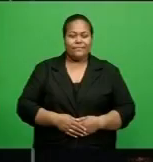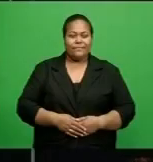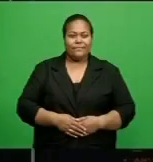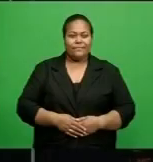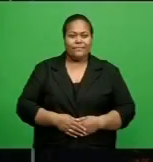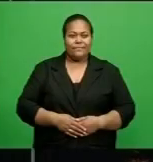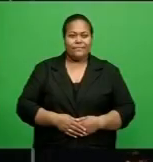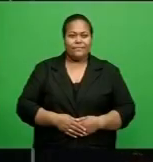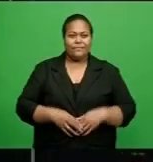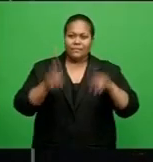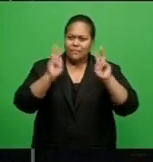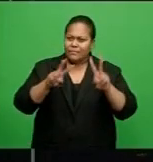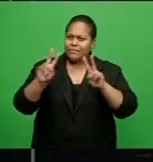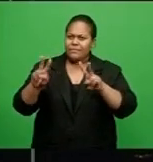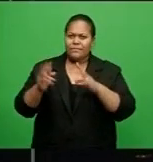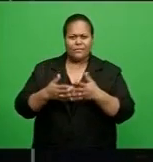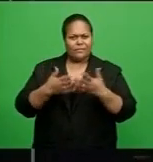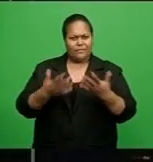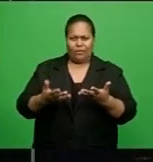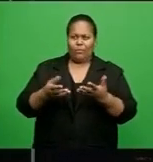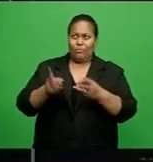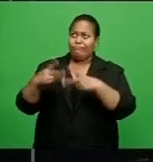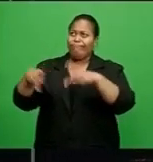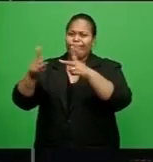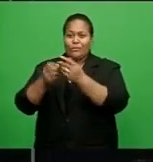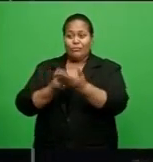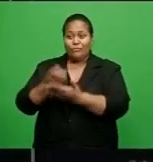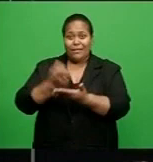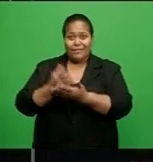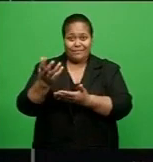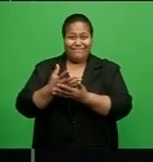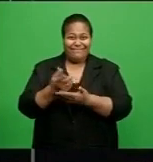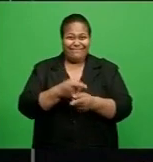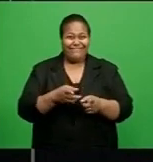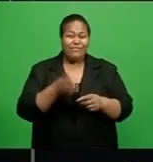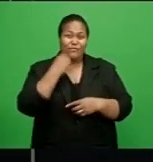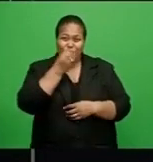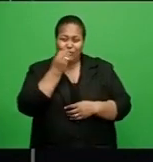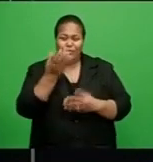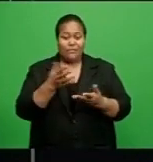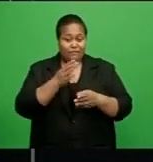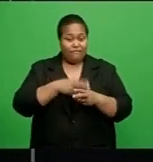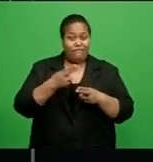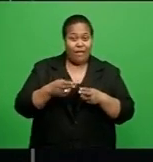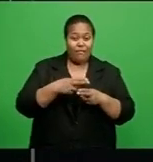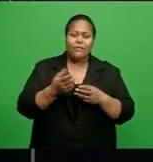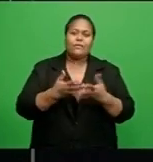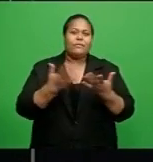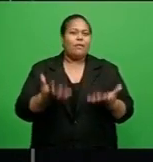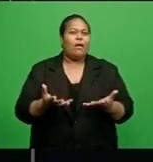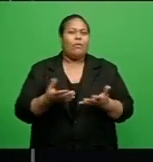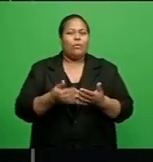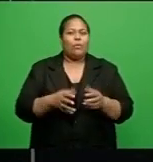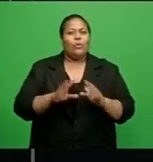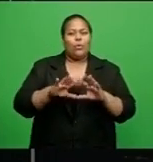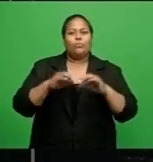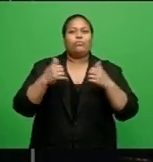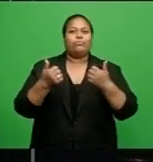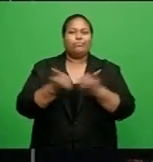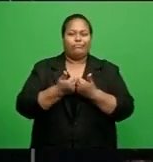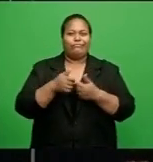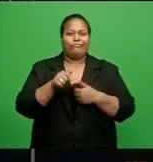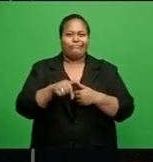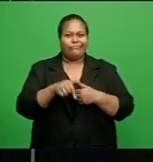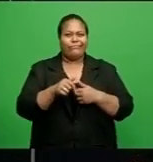The search for markets to sell their produce will now be a thing of the past for Matandono organic farmers in Namangu Mangua